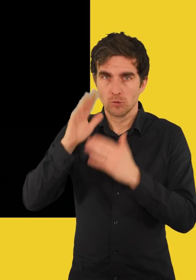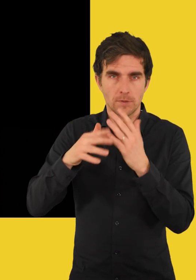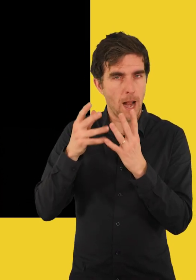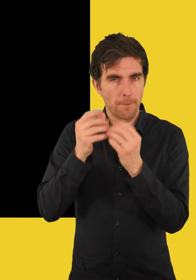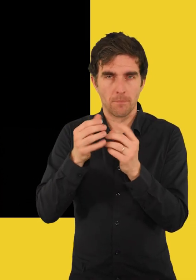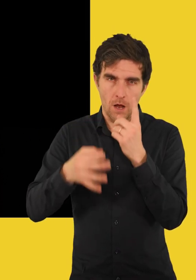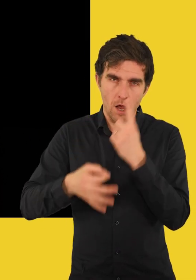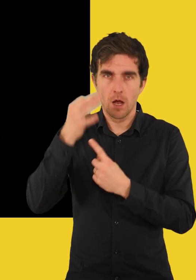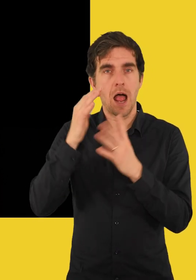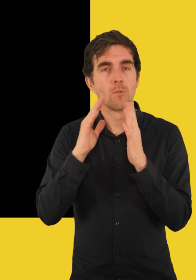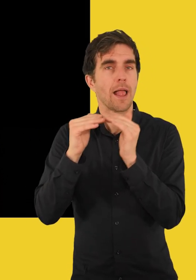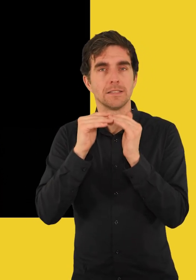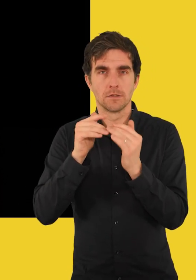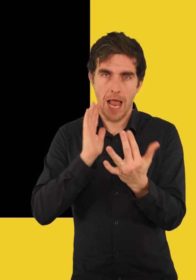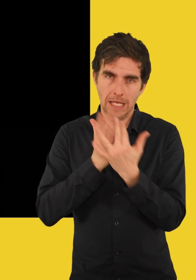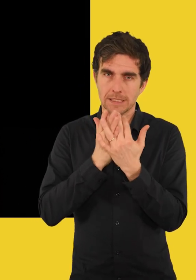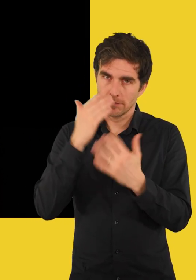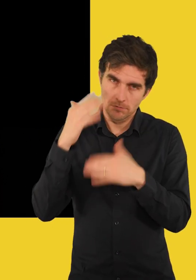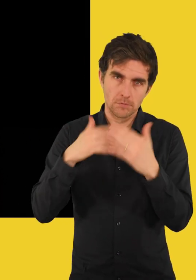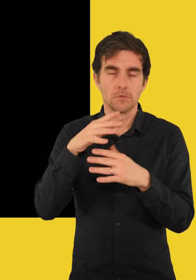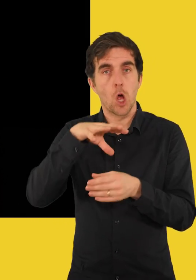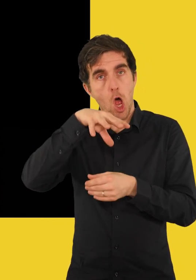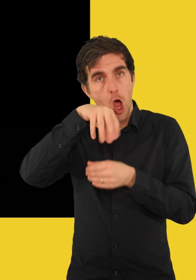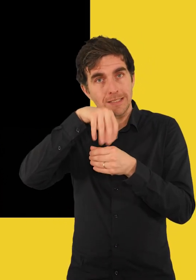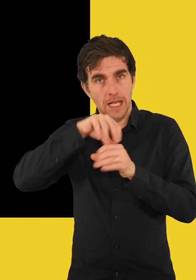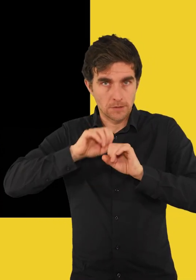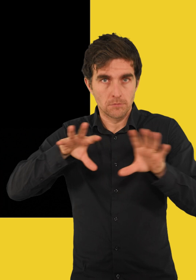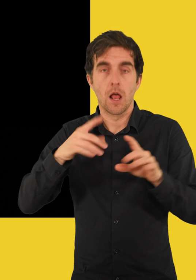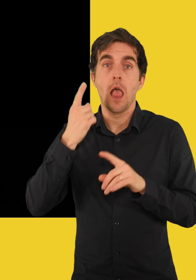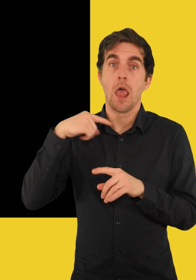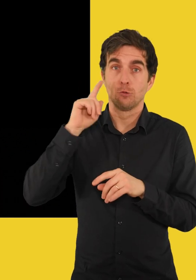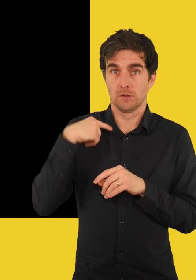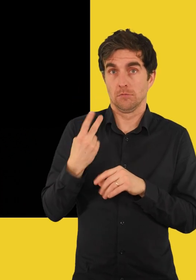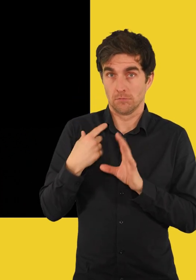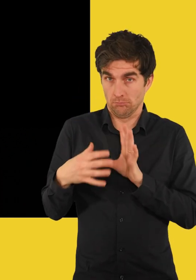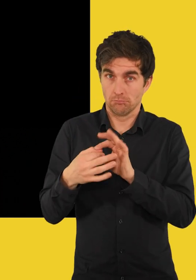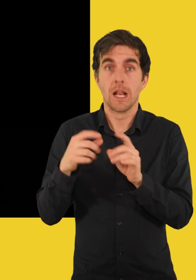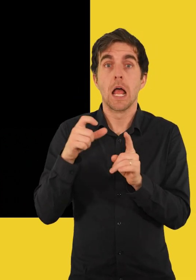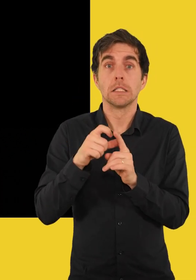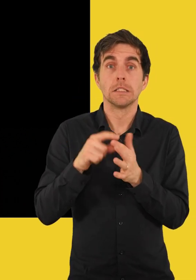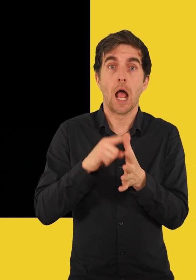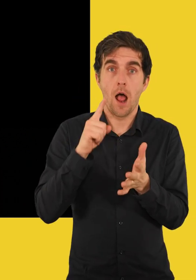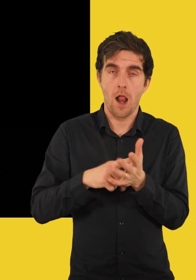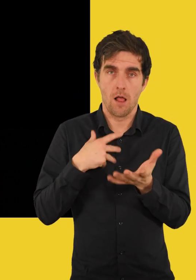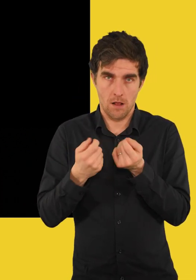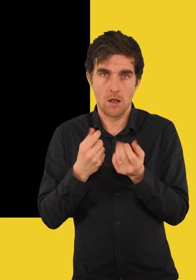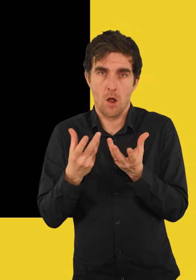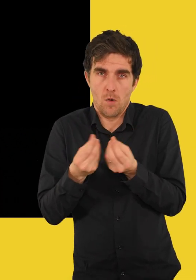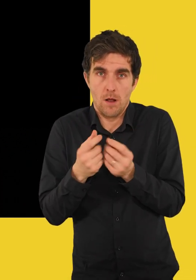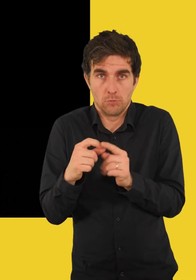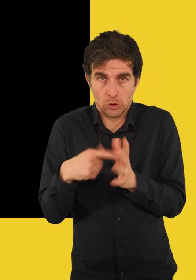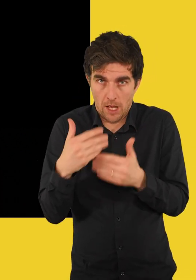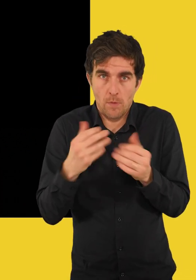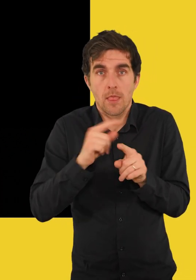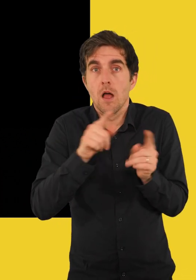help improve equity and accessibility in your context. Last year, you are and I partnered with Deal and ran a co-produced project with